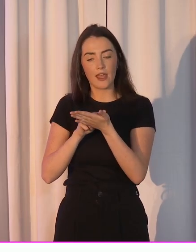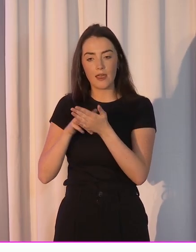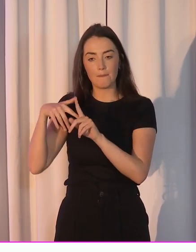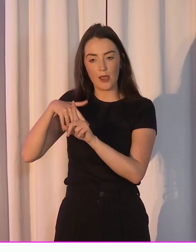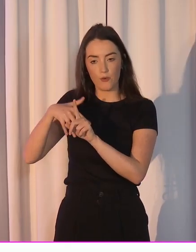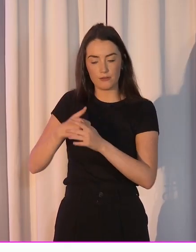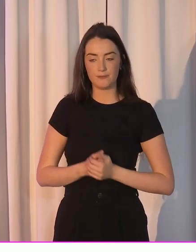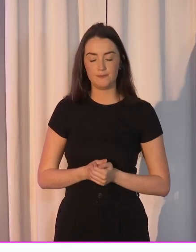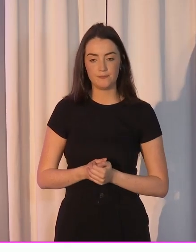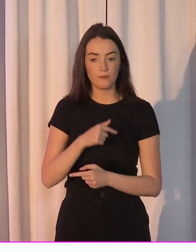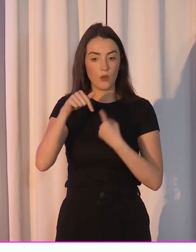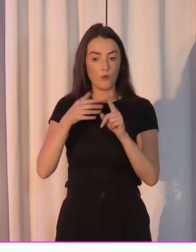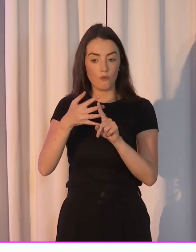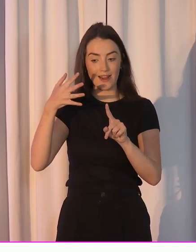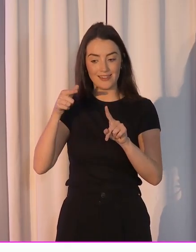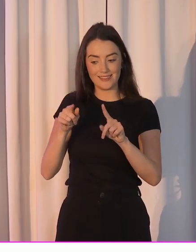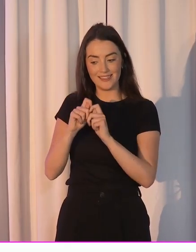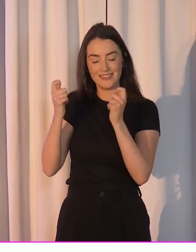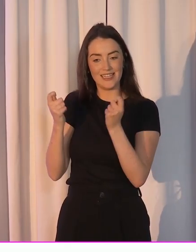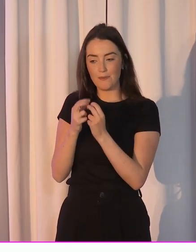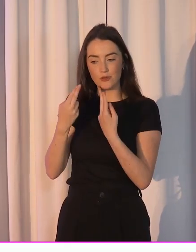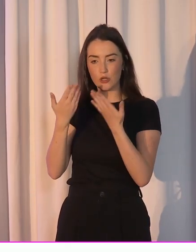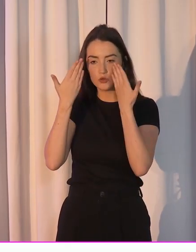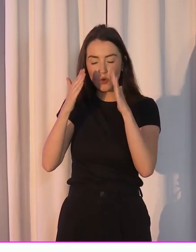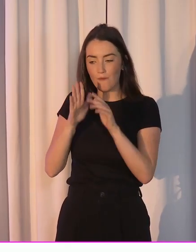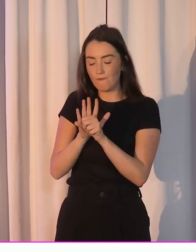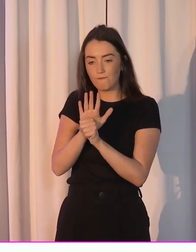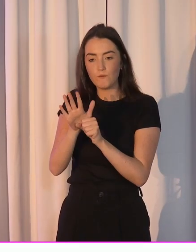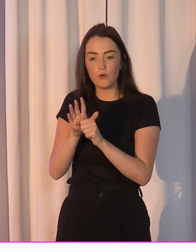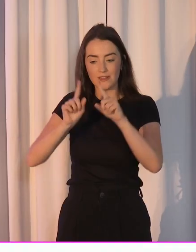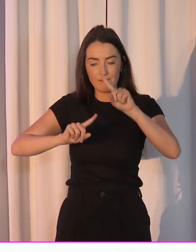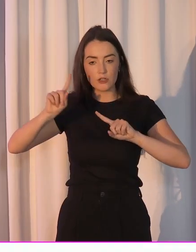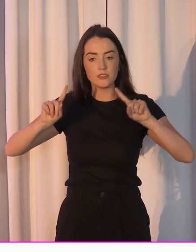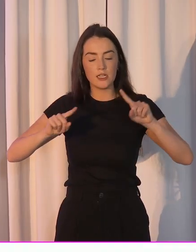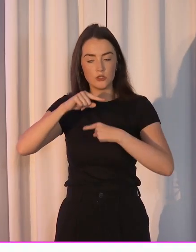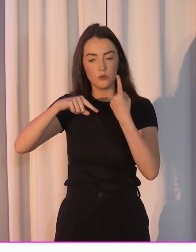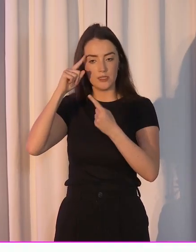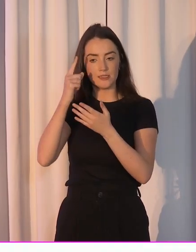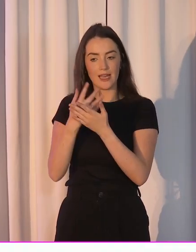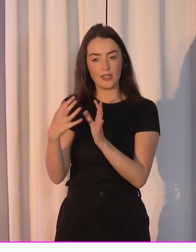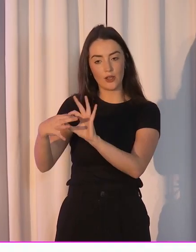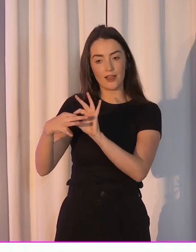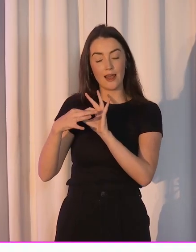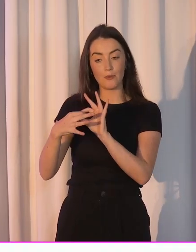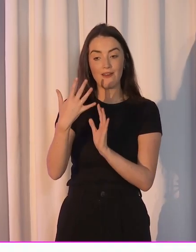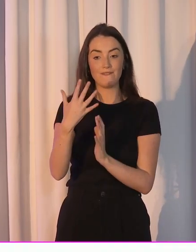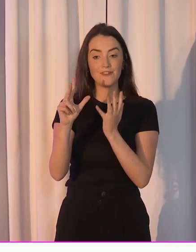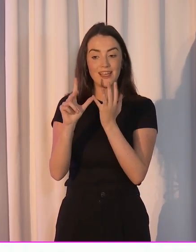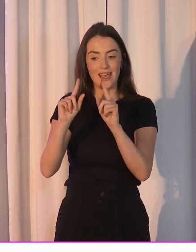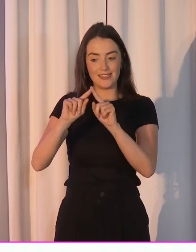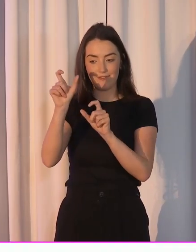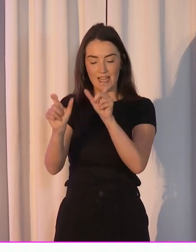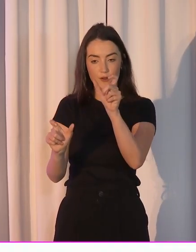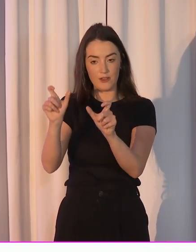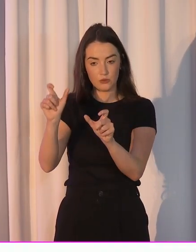that the research team's lived experience didn't reflect the full diversity of these communities, we collaborated with 58 individuals